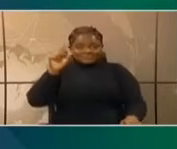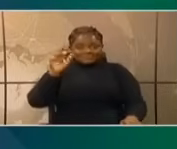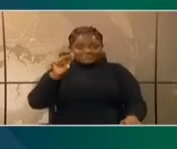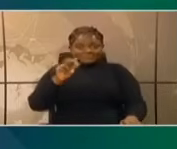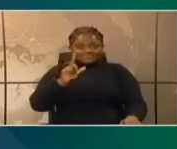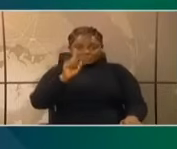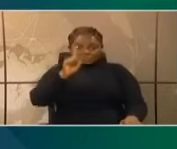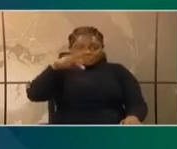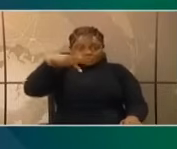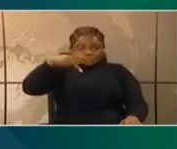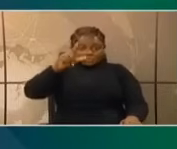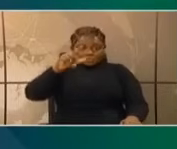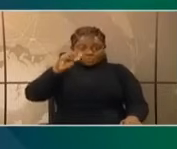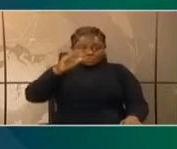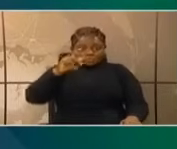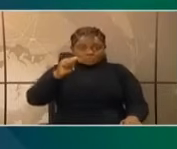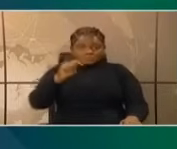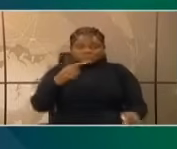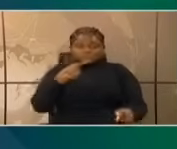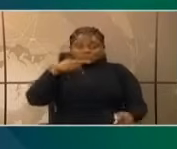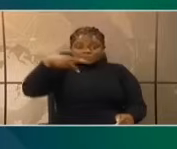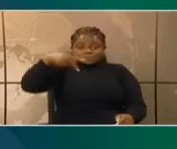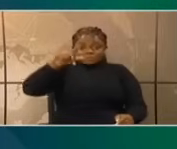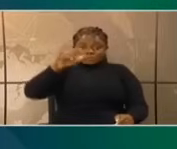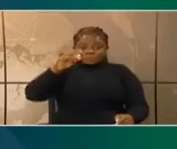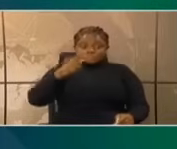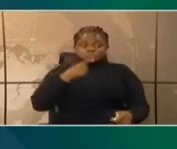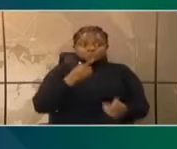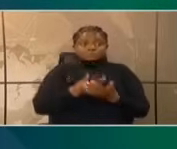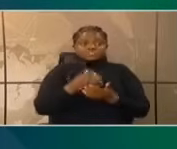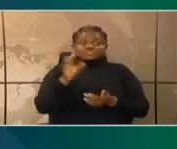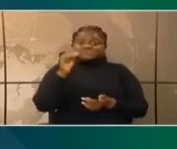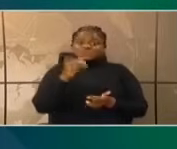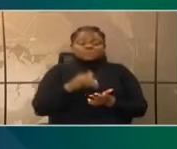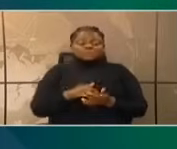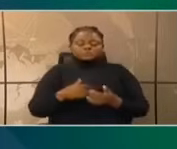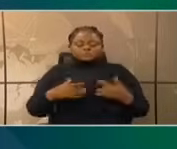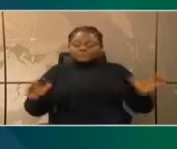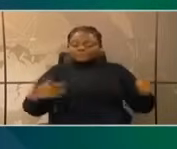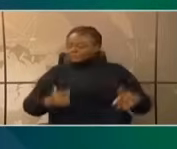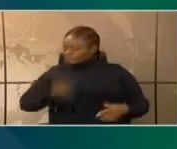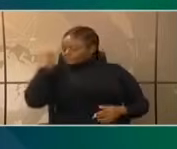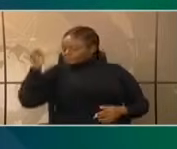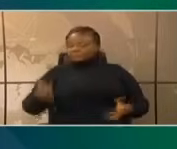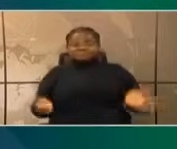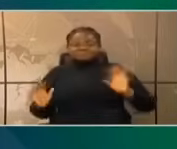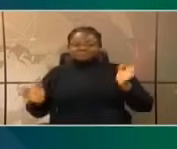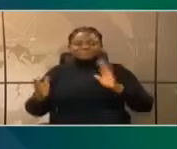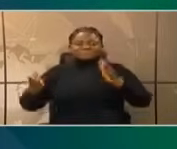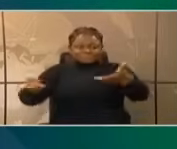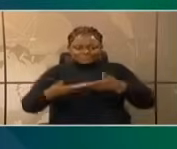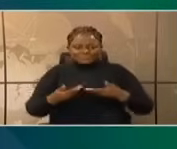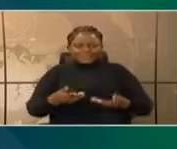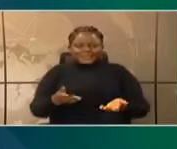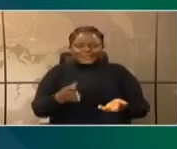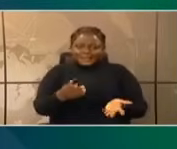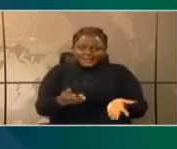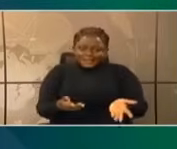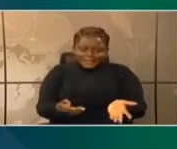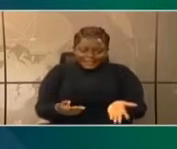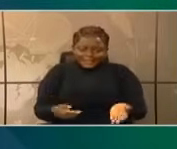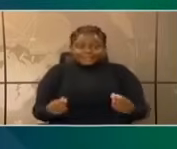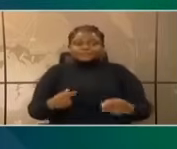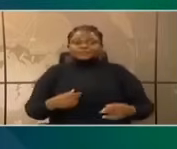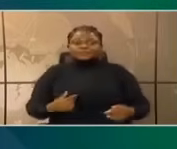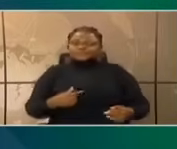to create 50,000. Me get yourself in pay. I quite be a friend. Lamte, debi ambo ni. Captain, you don't want it. God, I